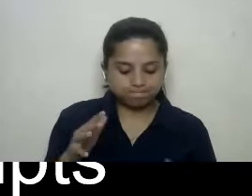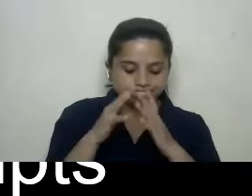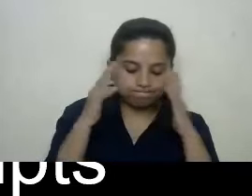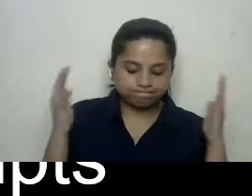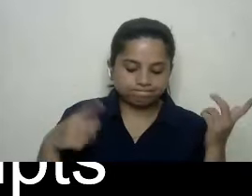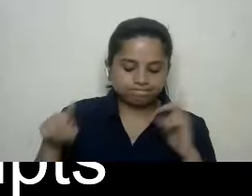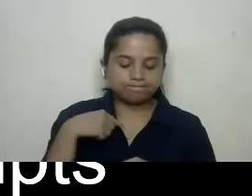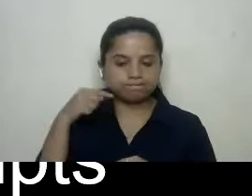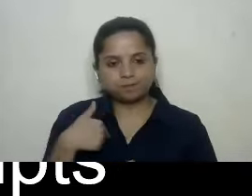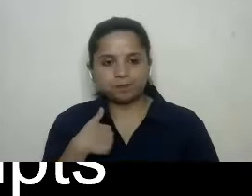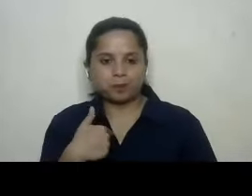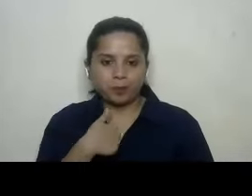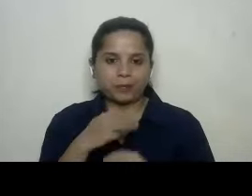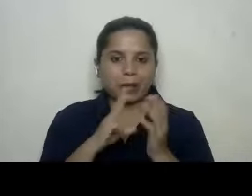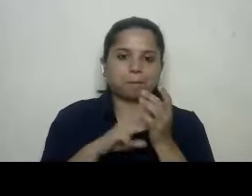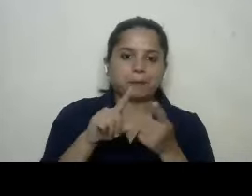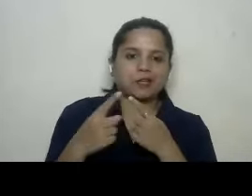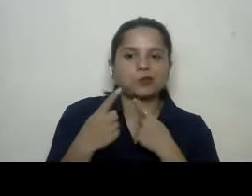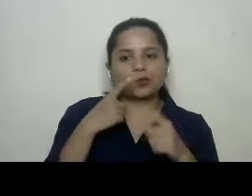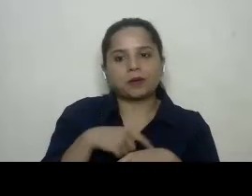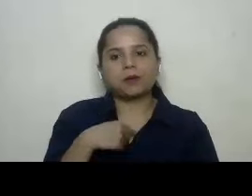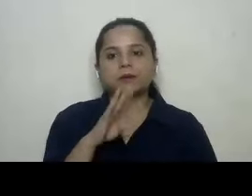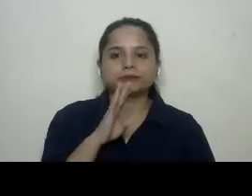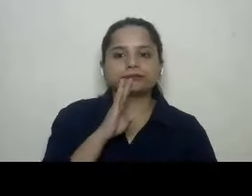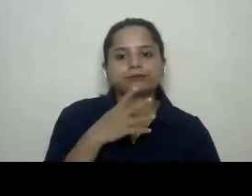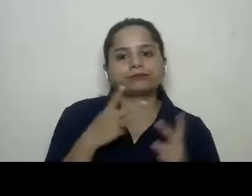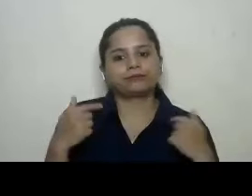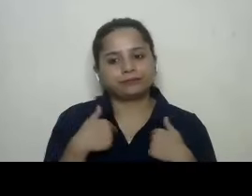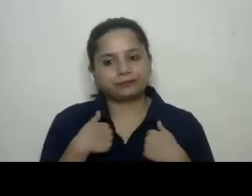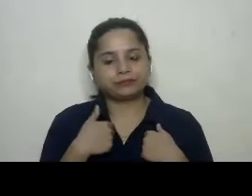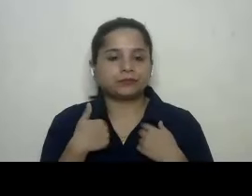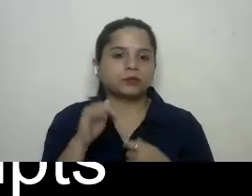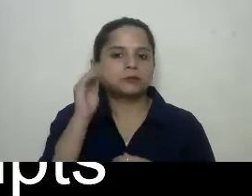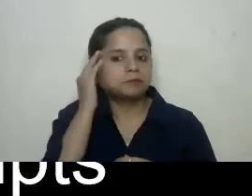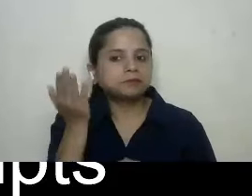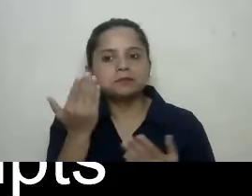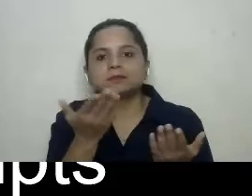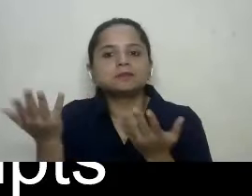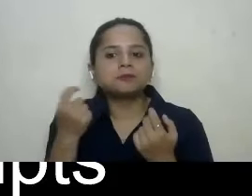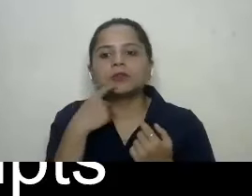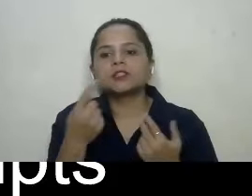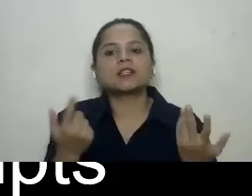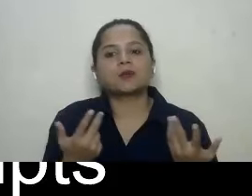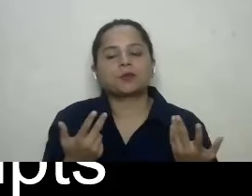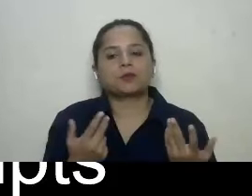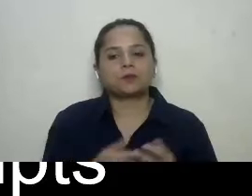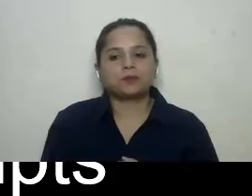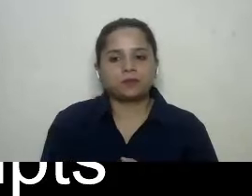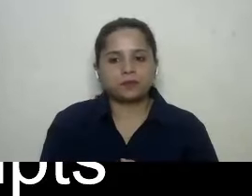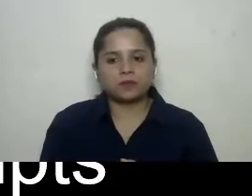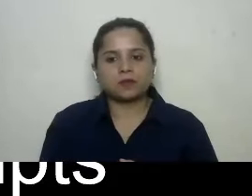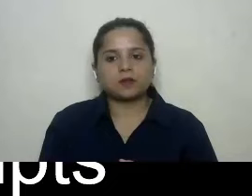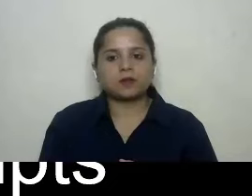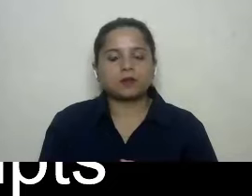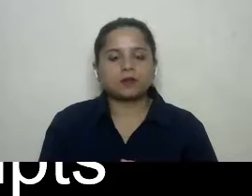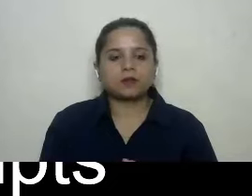talk time. I would love to hear what you have to say by